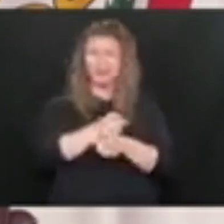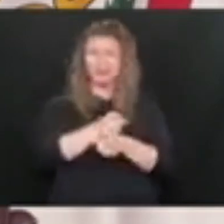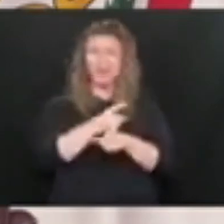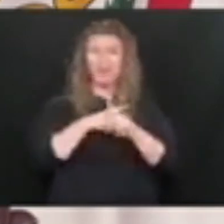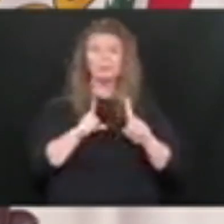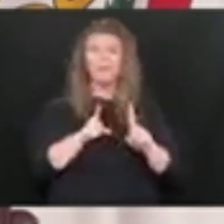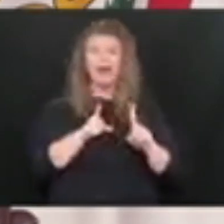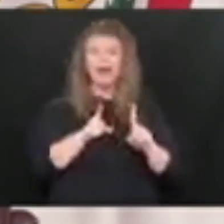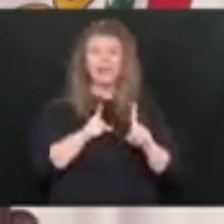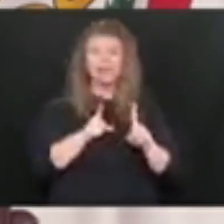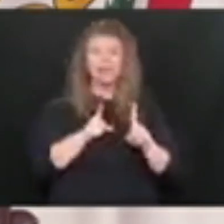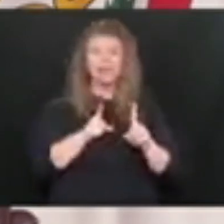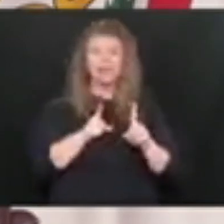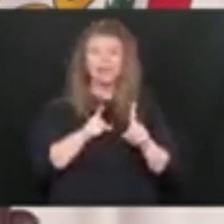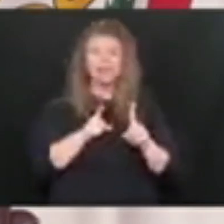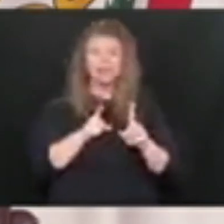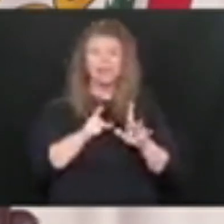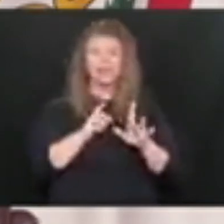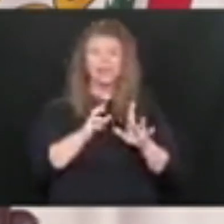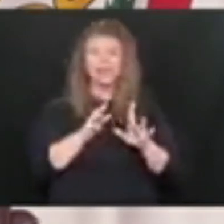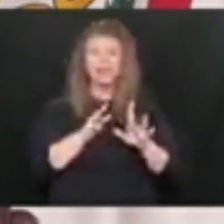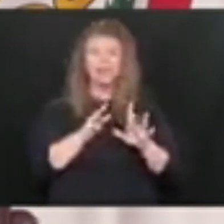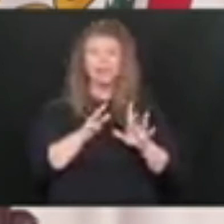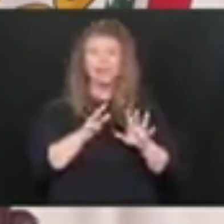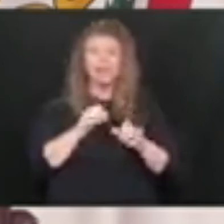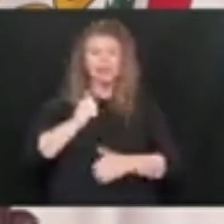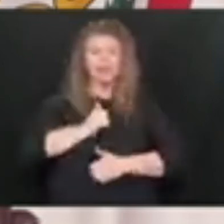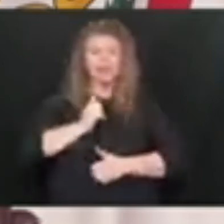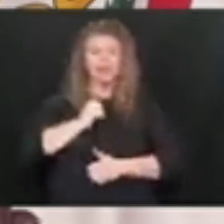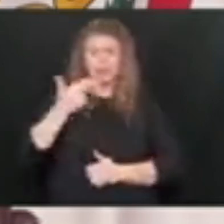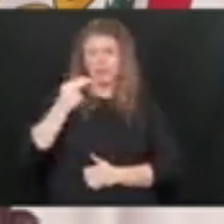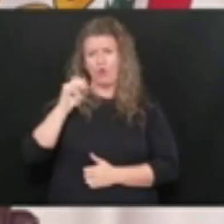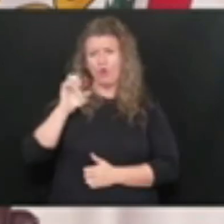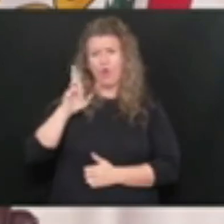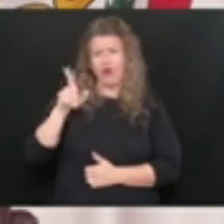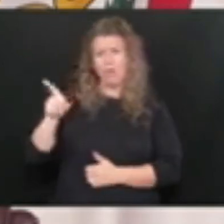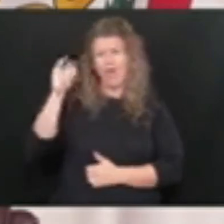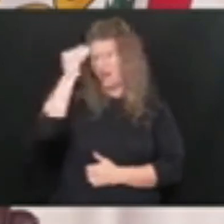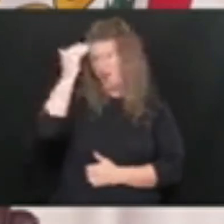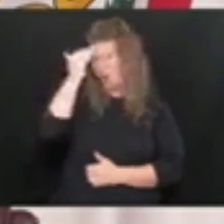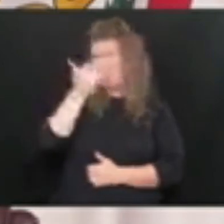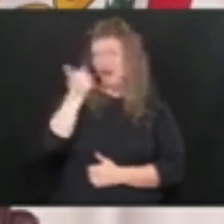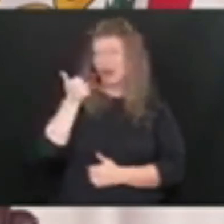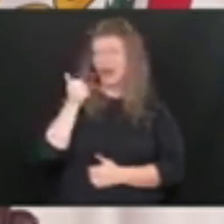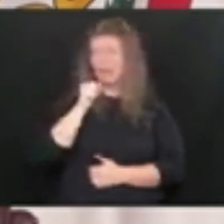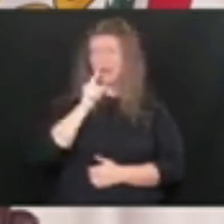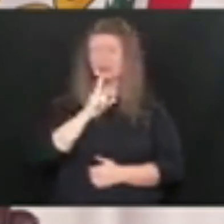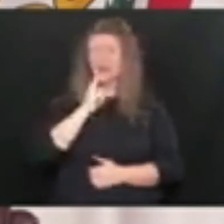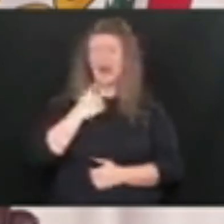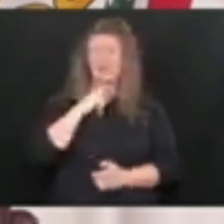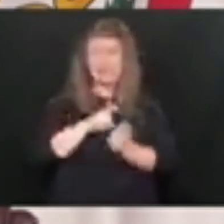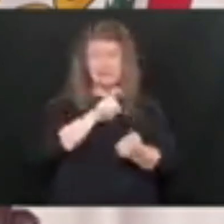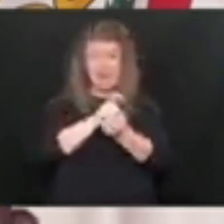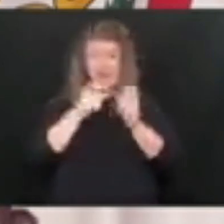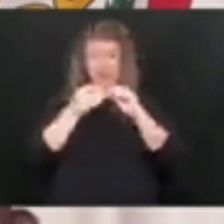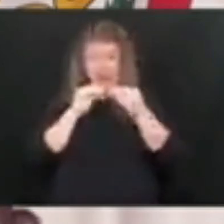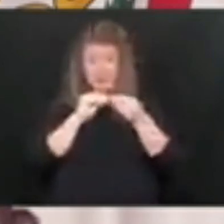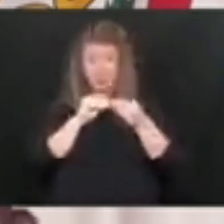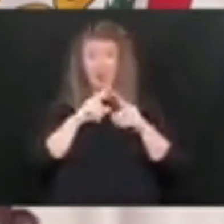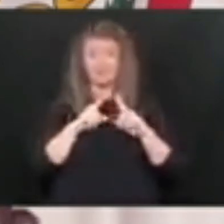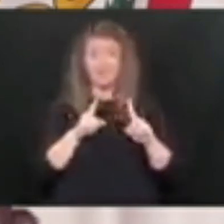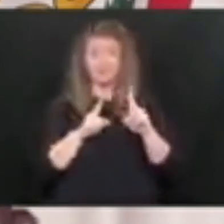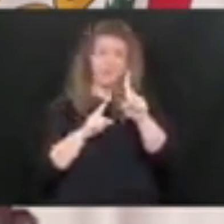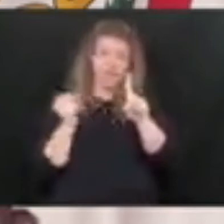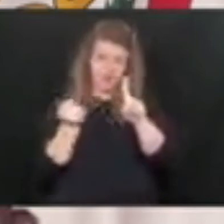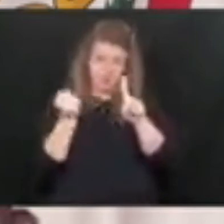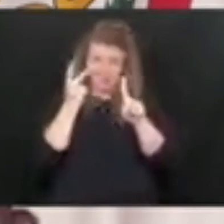we've got, in general, maybe you can step up because I don't have the numbers right with me today, but I think, well, hold on, let